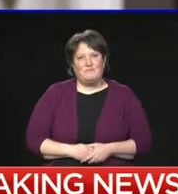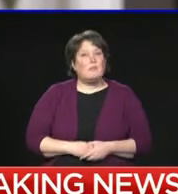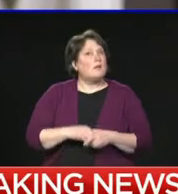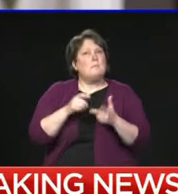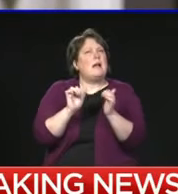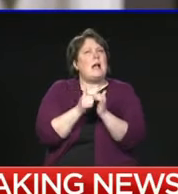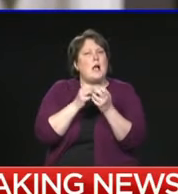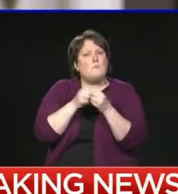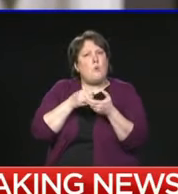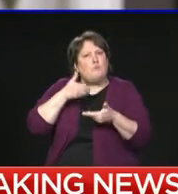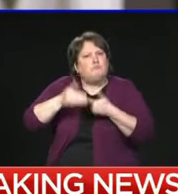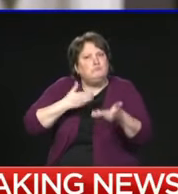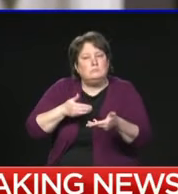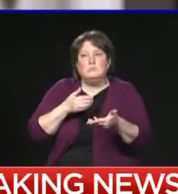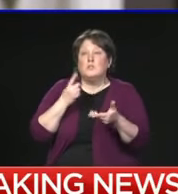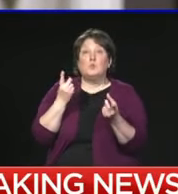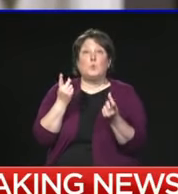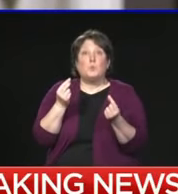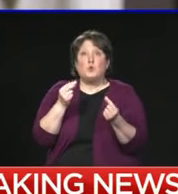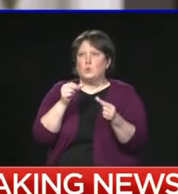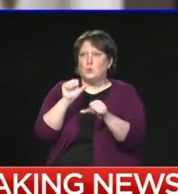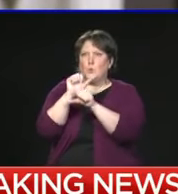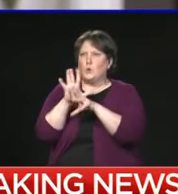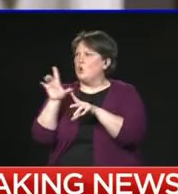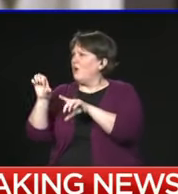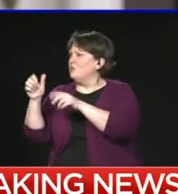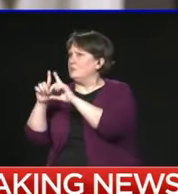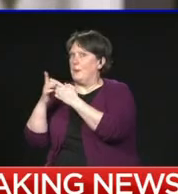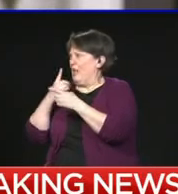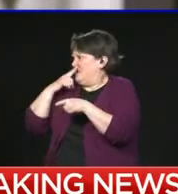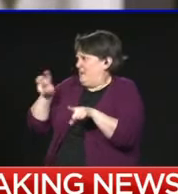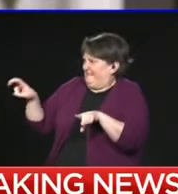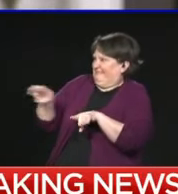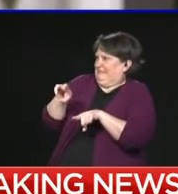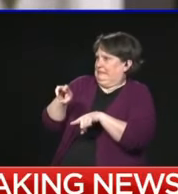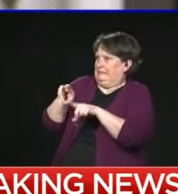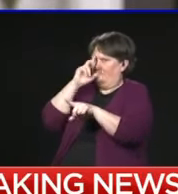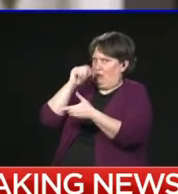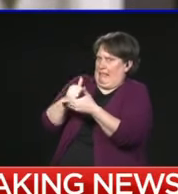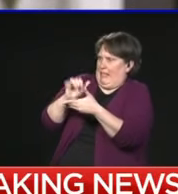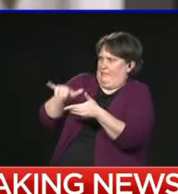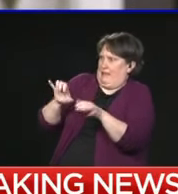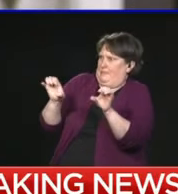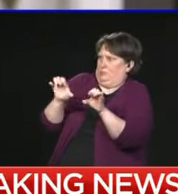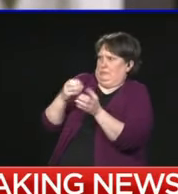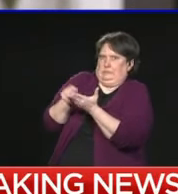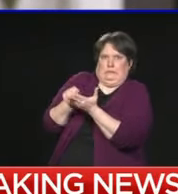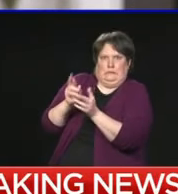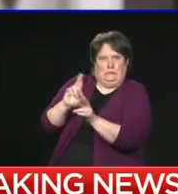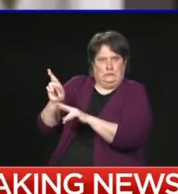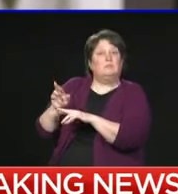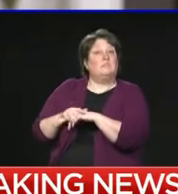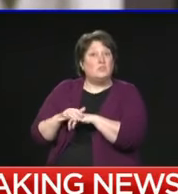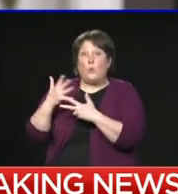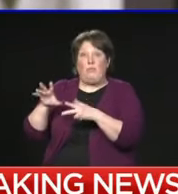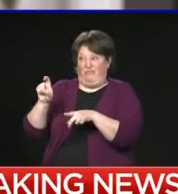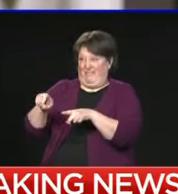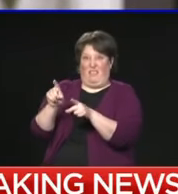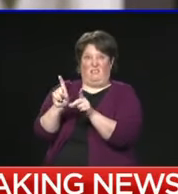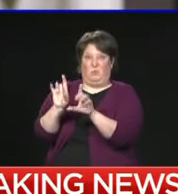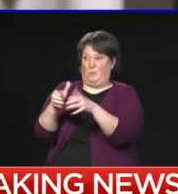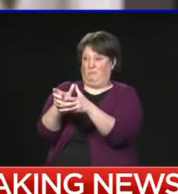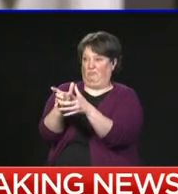things up, we're rapidly deploying workers from different departments to deal with claims. In the last 10 days, we've boosted the team